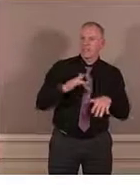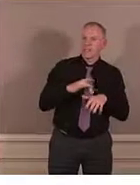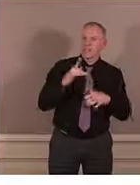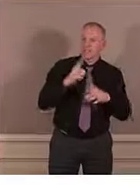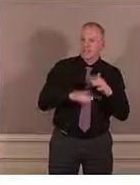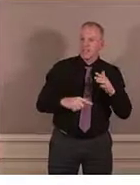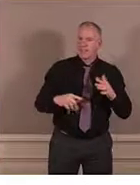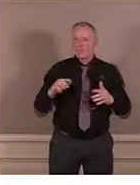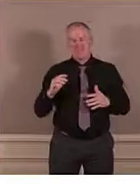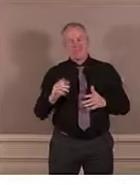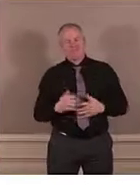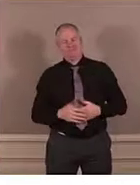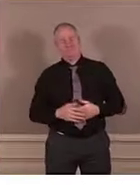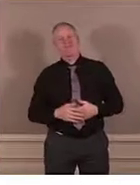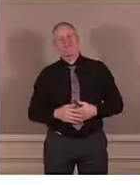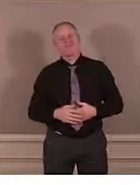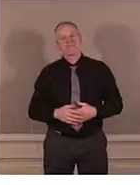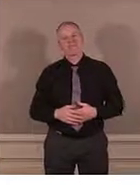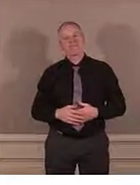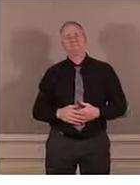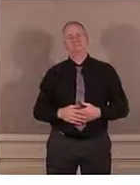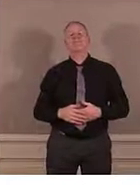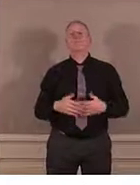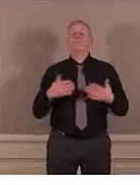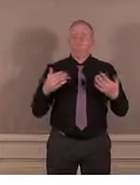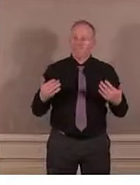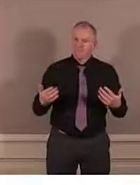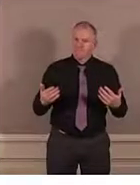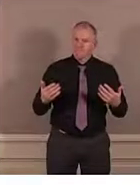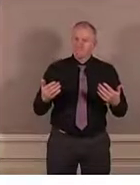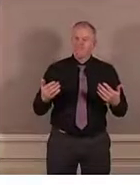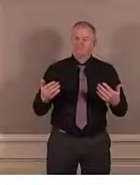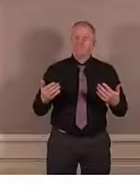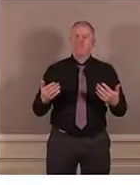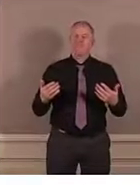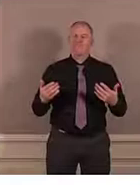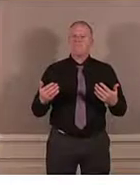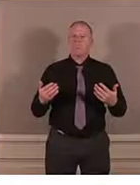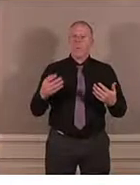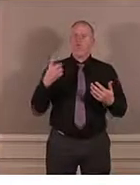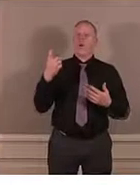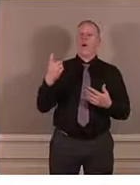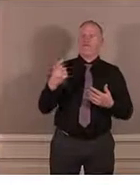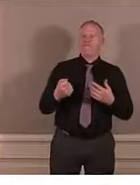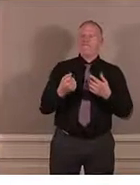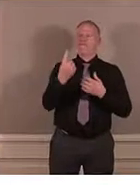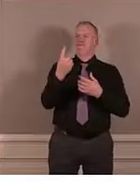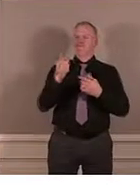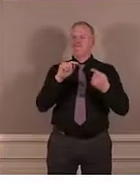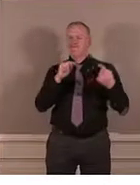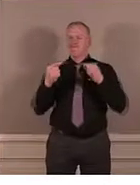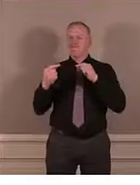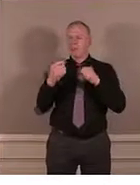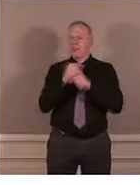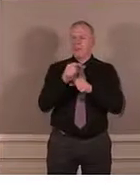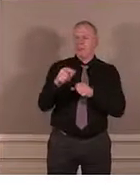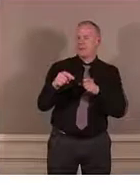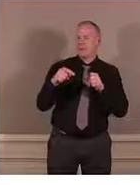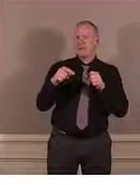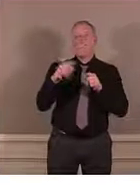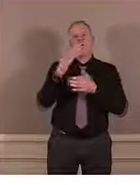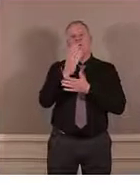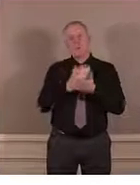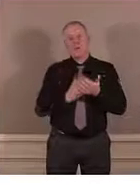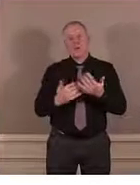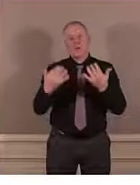disability. Probably the fundamental or one of the kind of thorny issues in relation to this, that some of the data reported